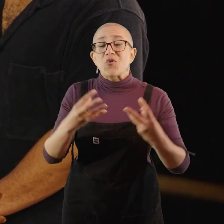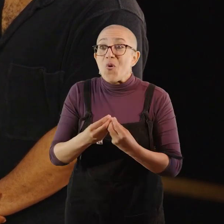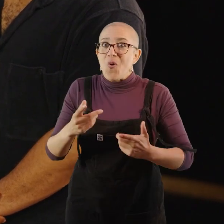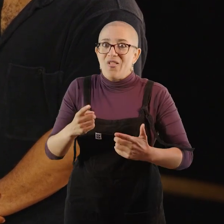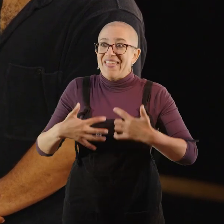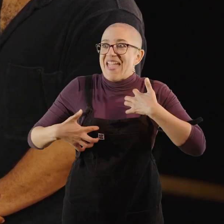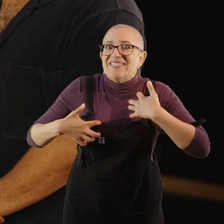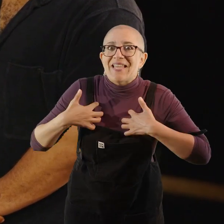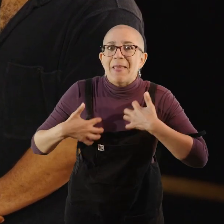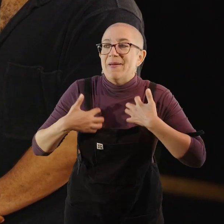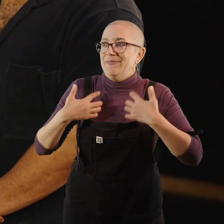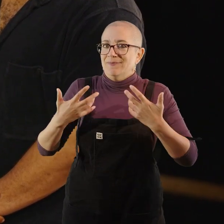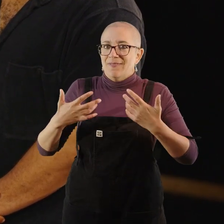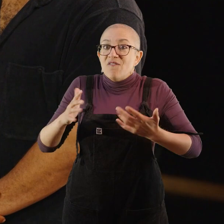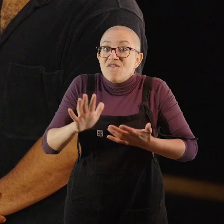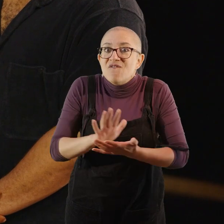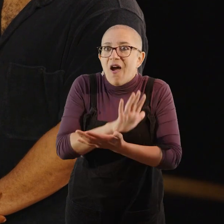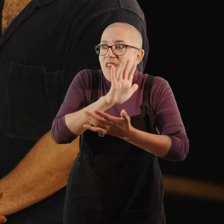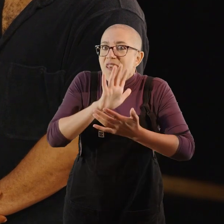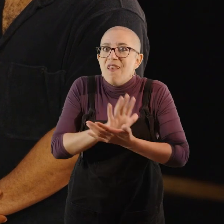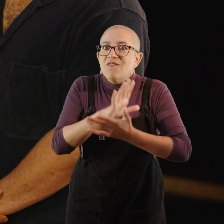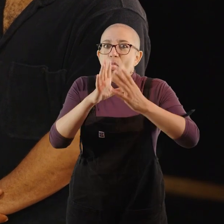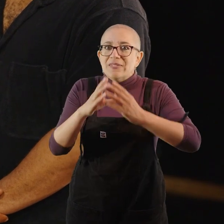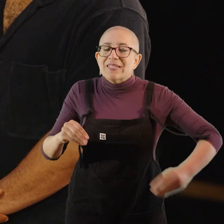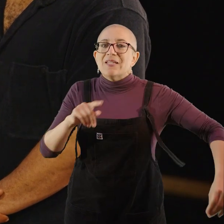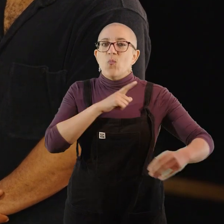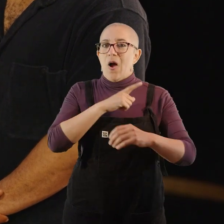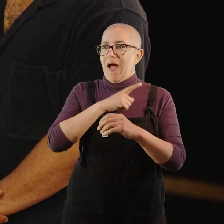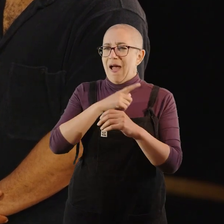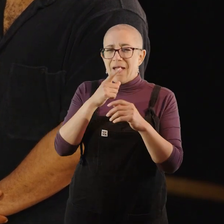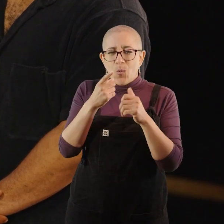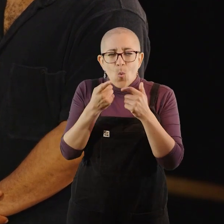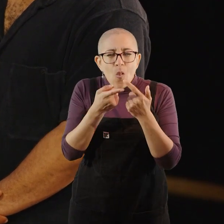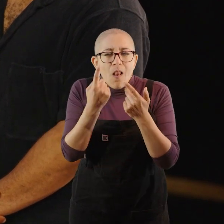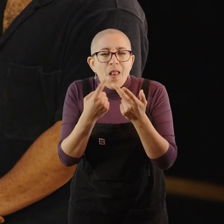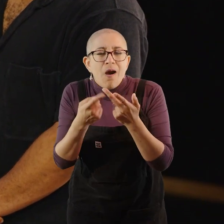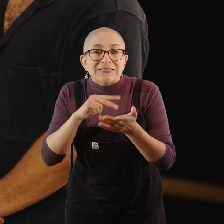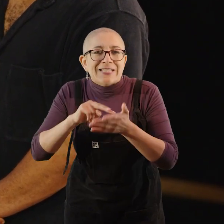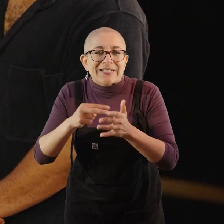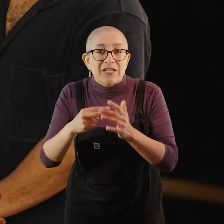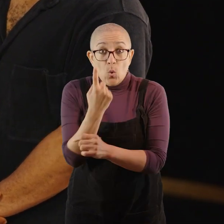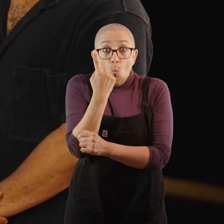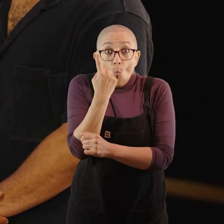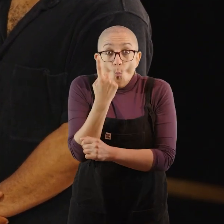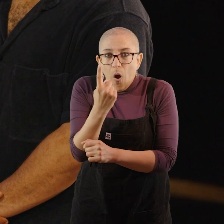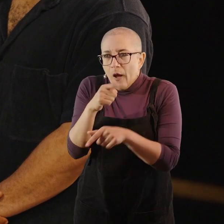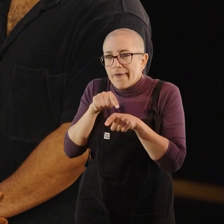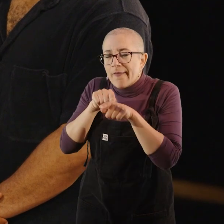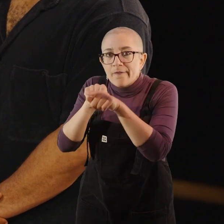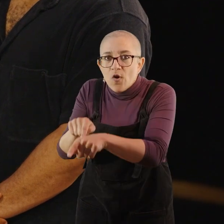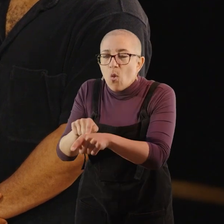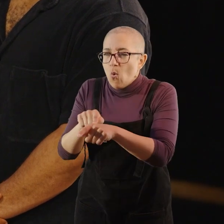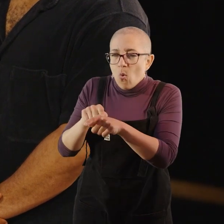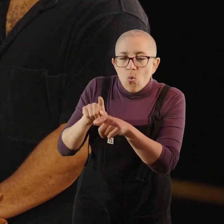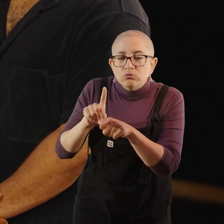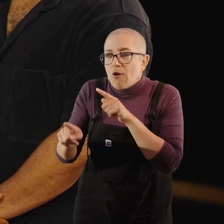excitement and the fun that it is playing this scene is because of all those different tactics. You know, it isn't just one thing that she sticks to. They know